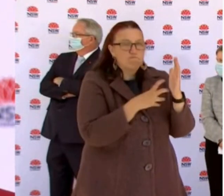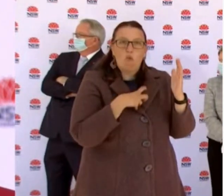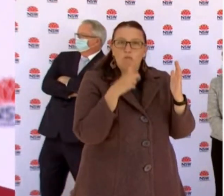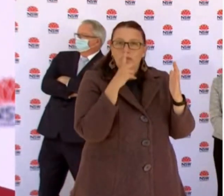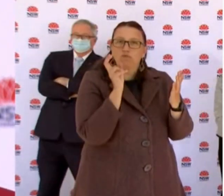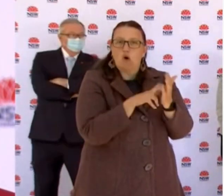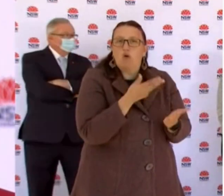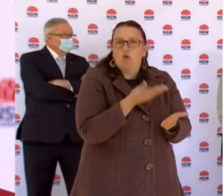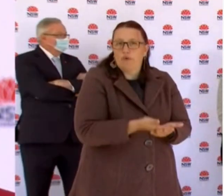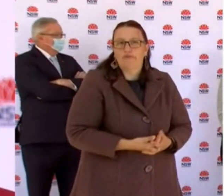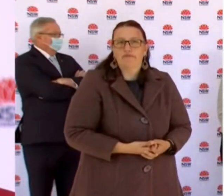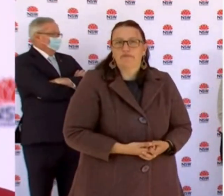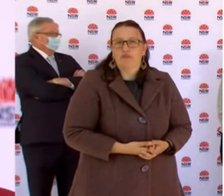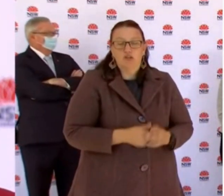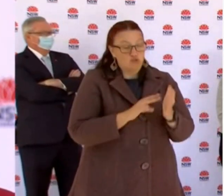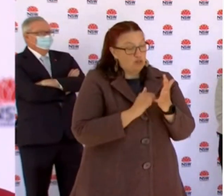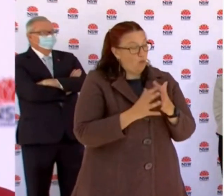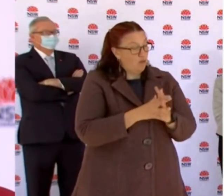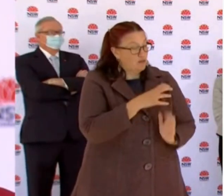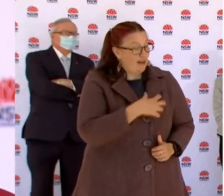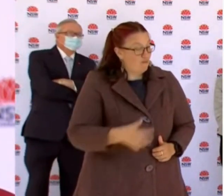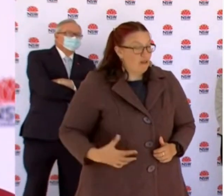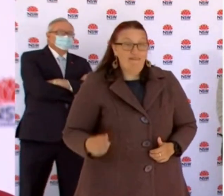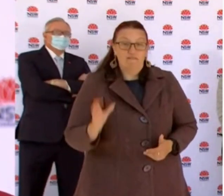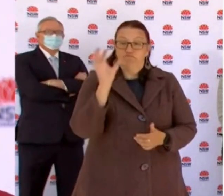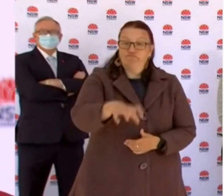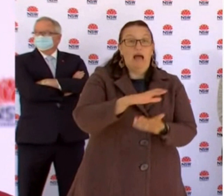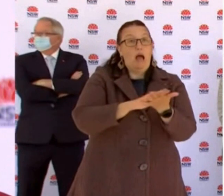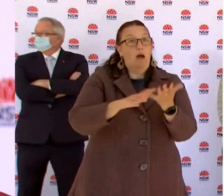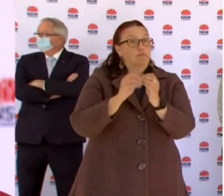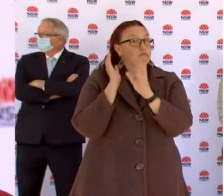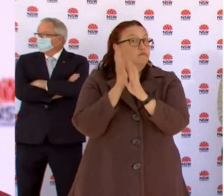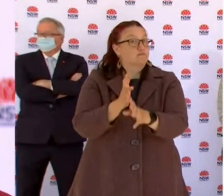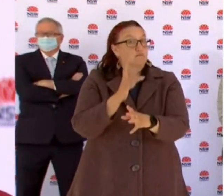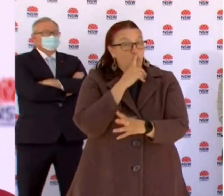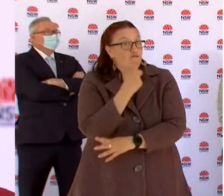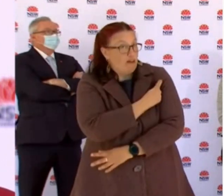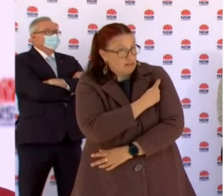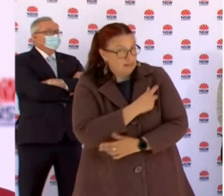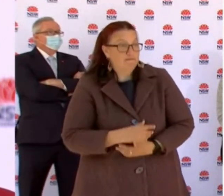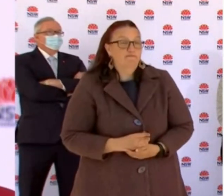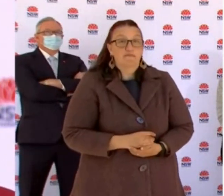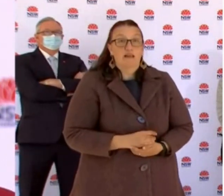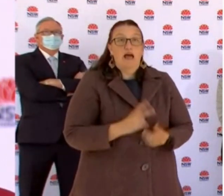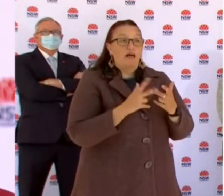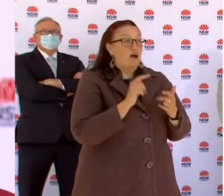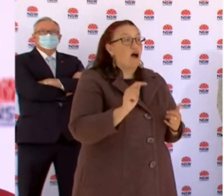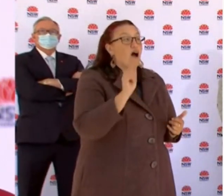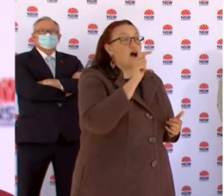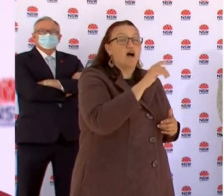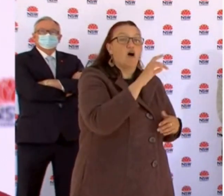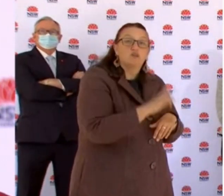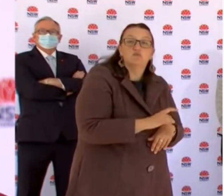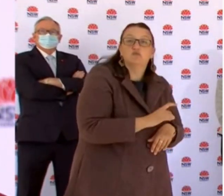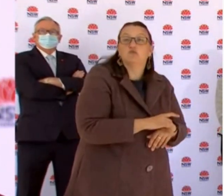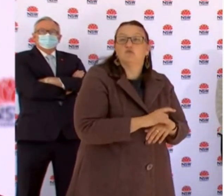has done that by increasing our mass vaccination clinics, by increasing the sites where people can get the vaccine, by having really